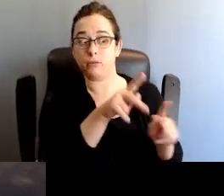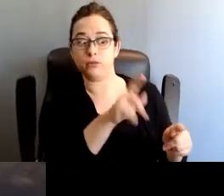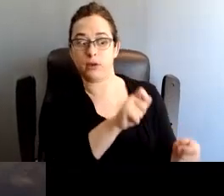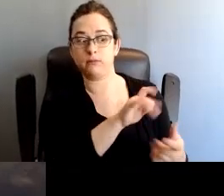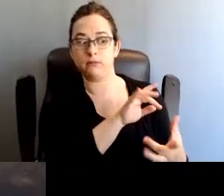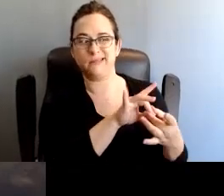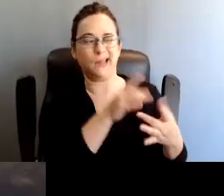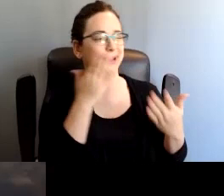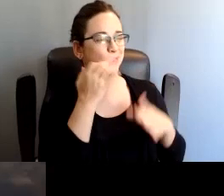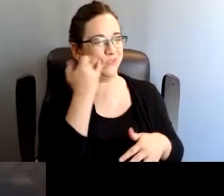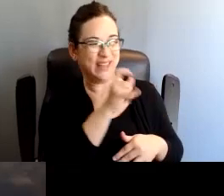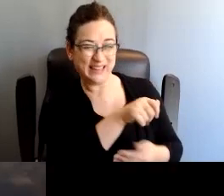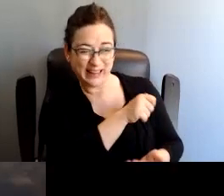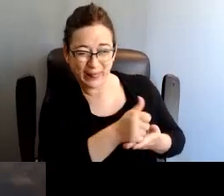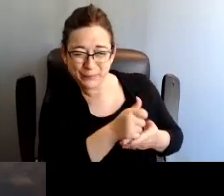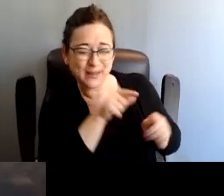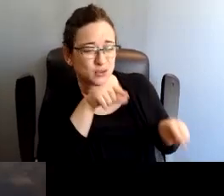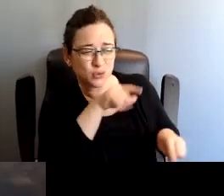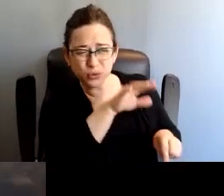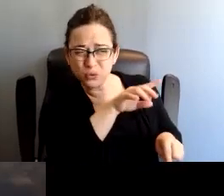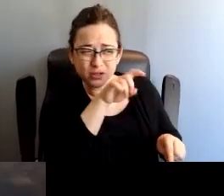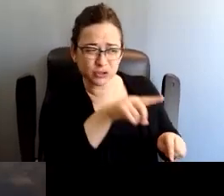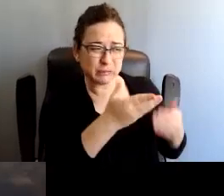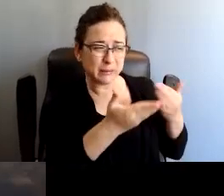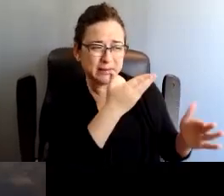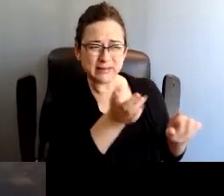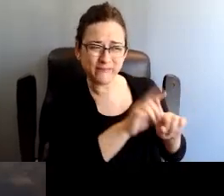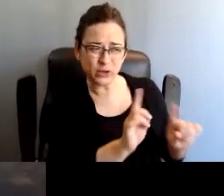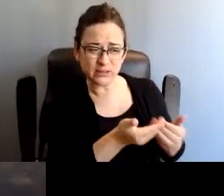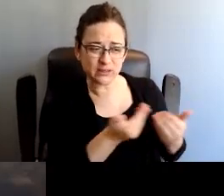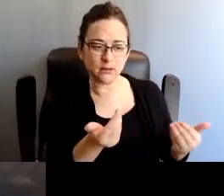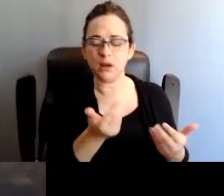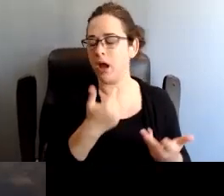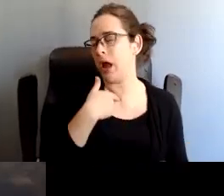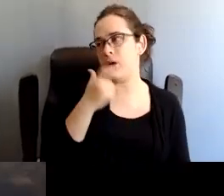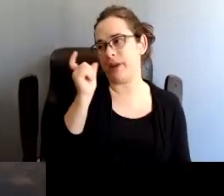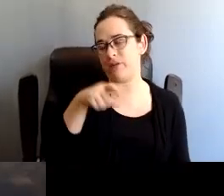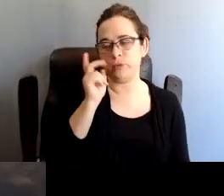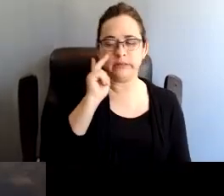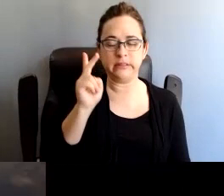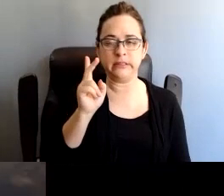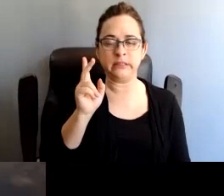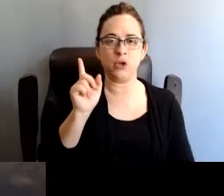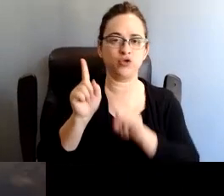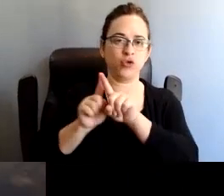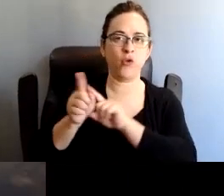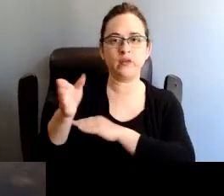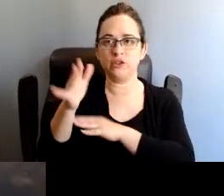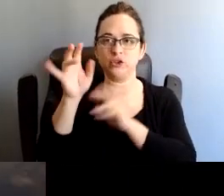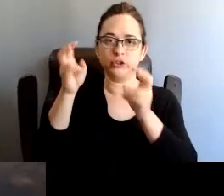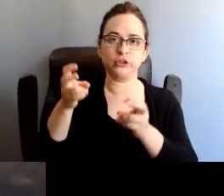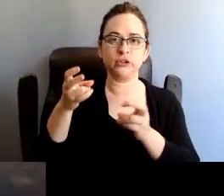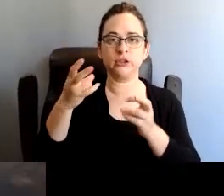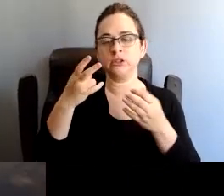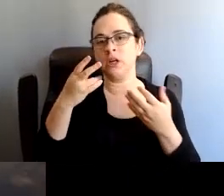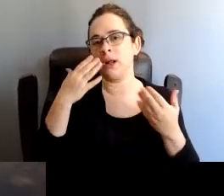I don't know if that's the hub here. I need technology. Right, I mean, I would have to see what Starfish looks like and how all encompassing it is, but I